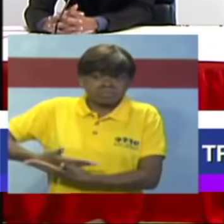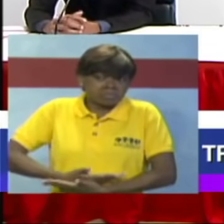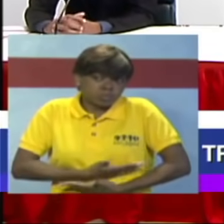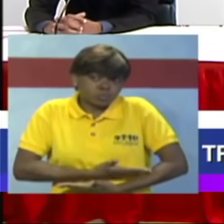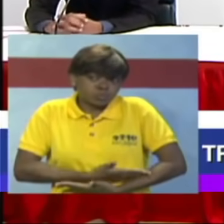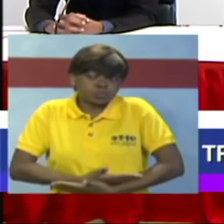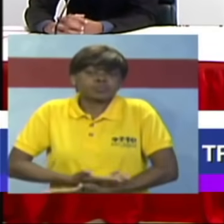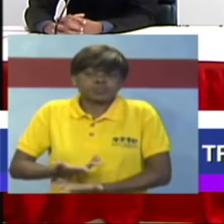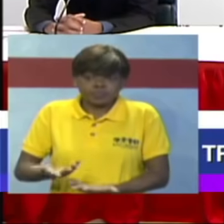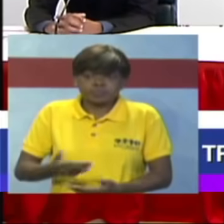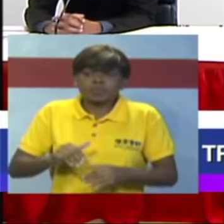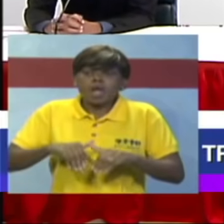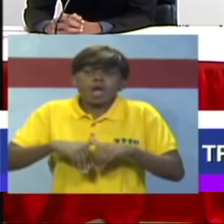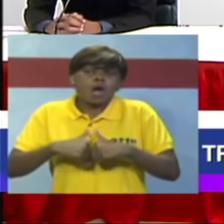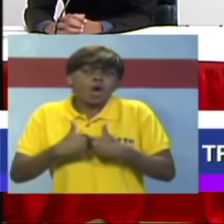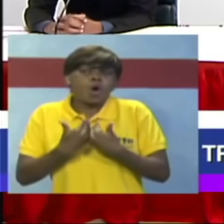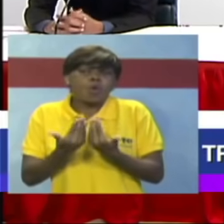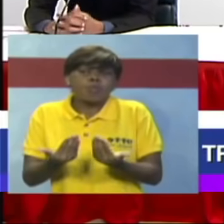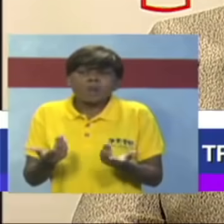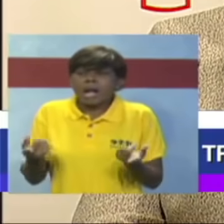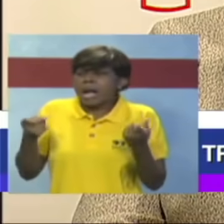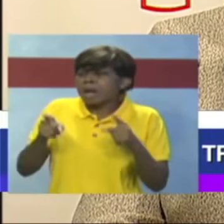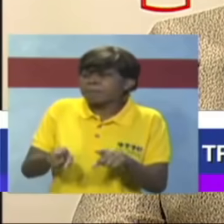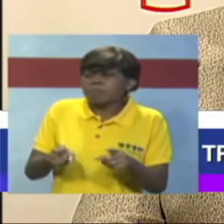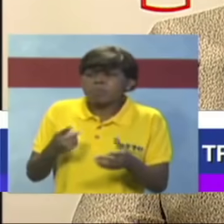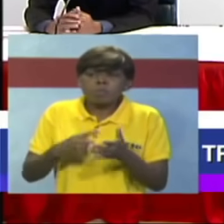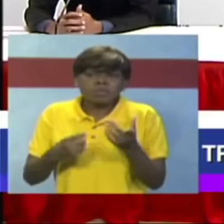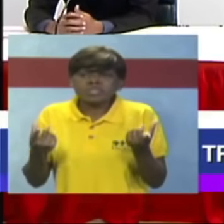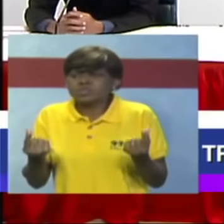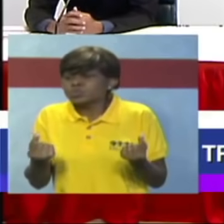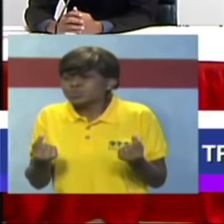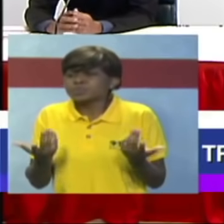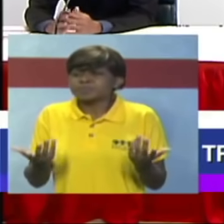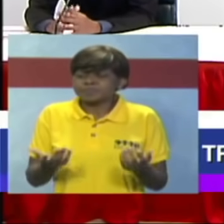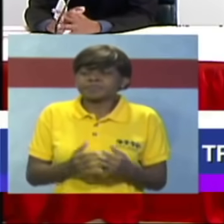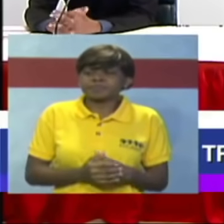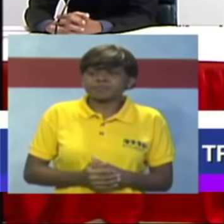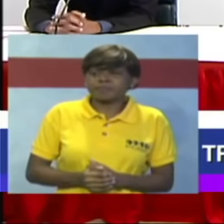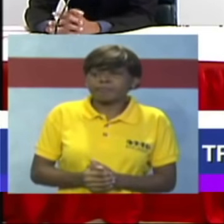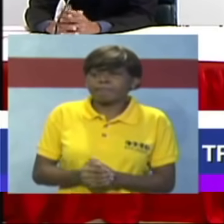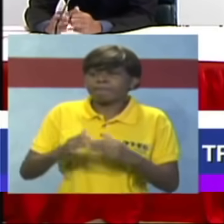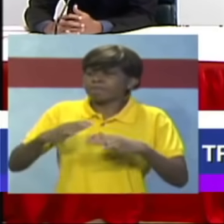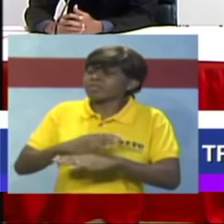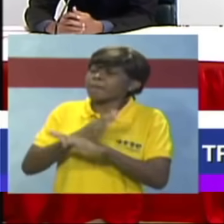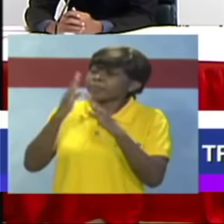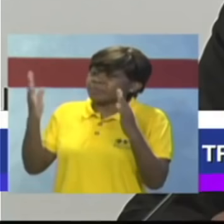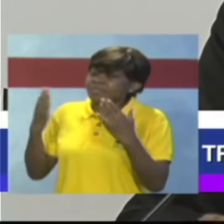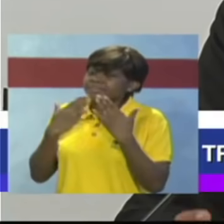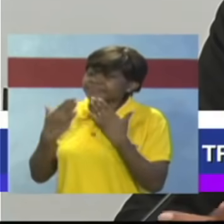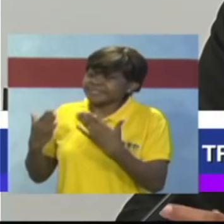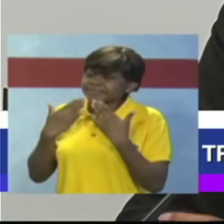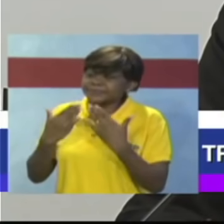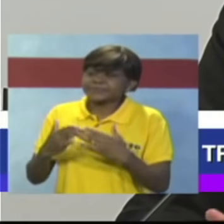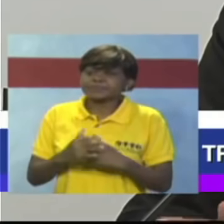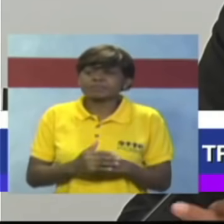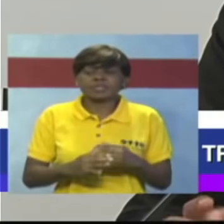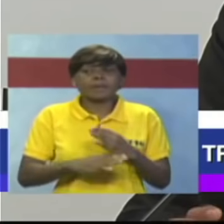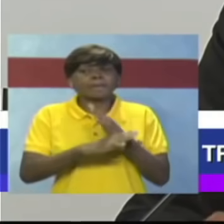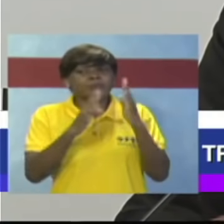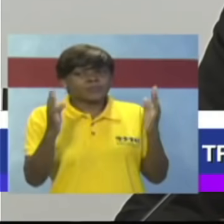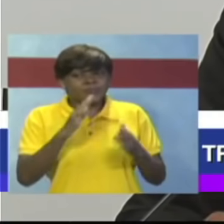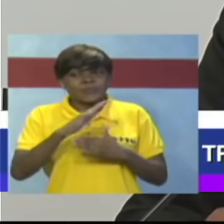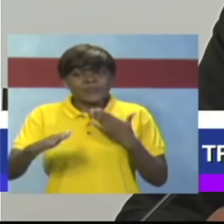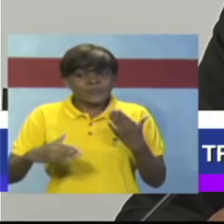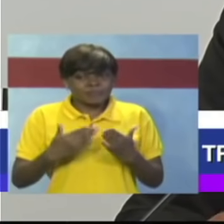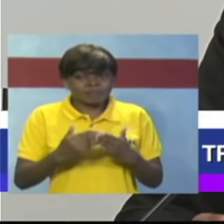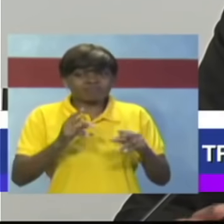conditions. Dr. Surjit Singh, good morning. Good morning, Al. Thank you. And of course, good morning to my fellow members